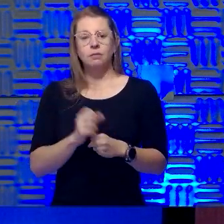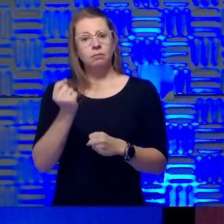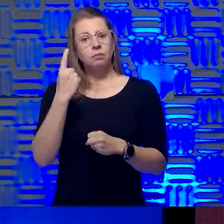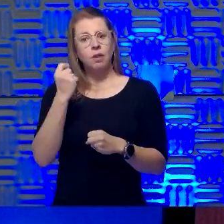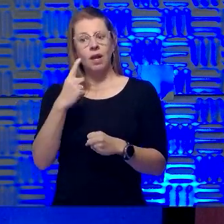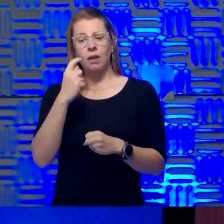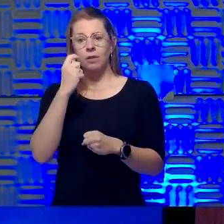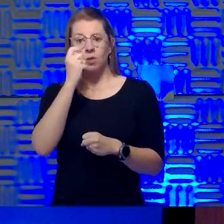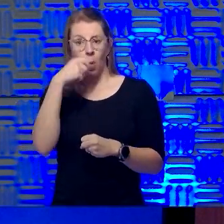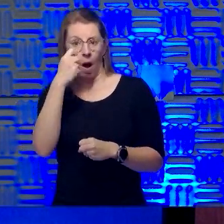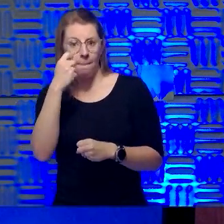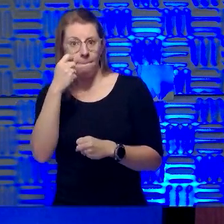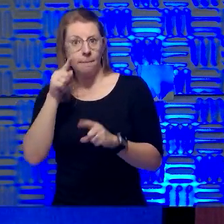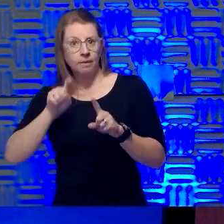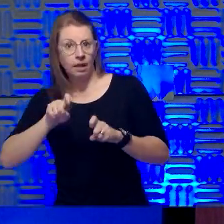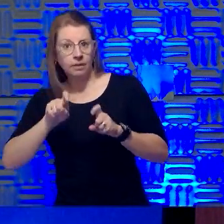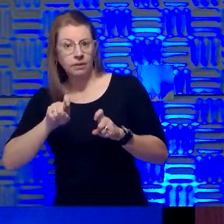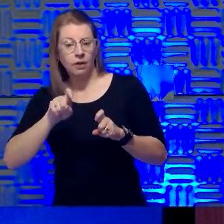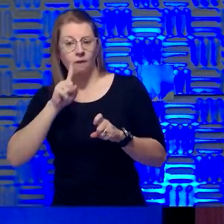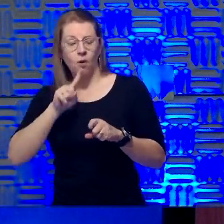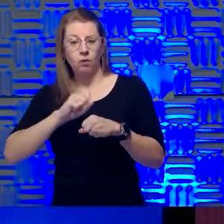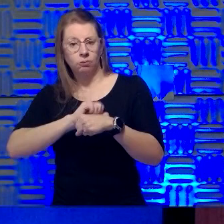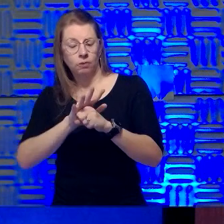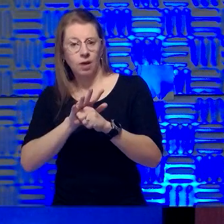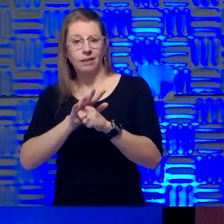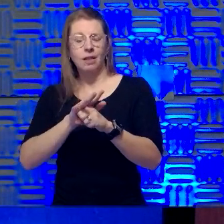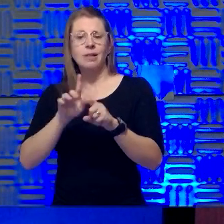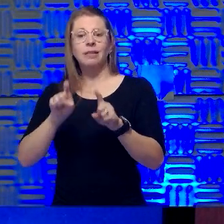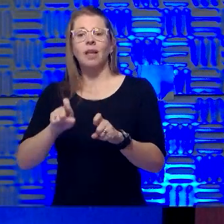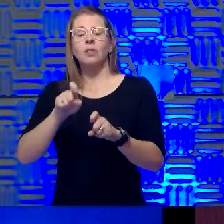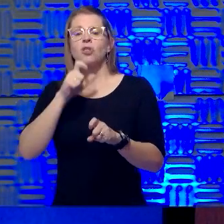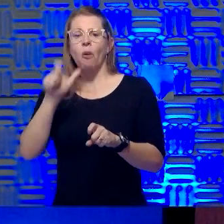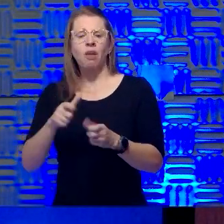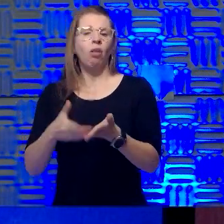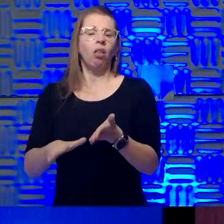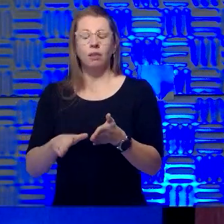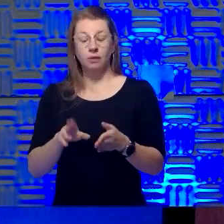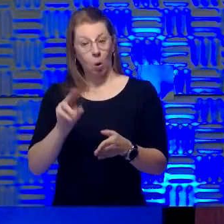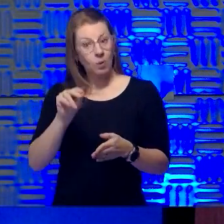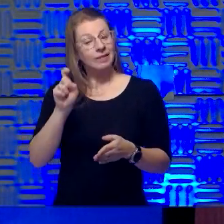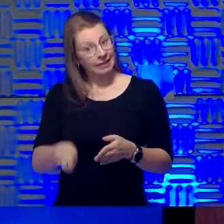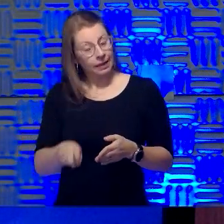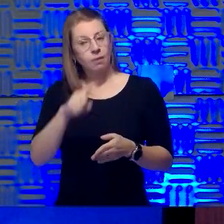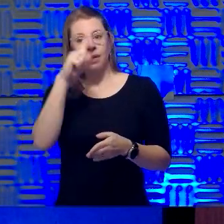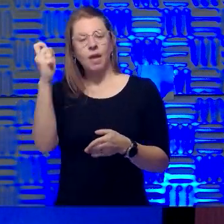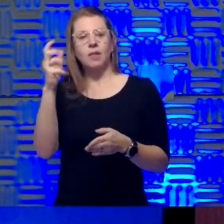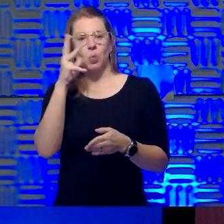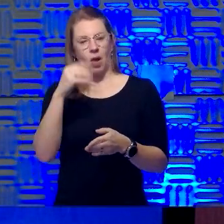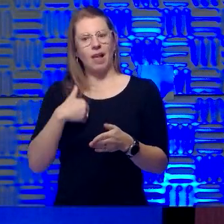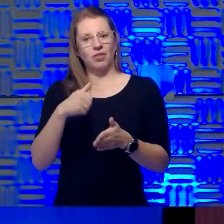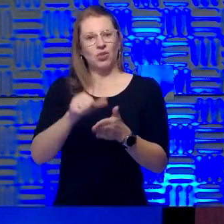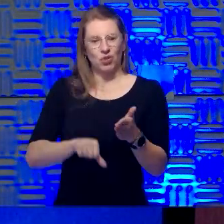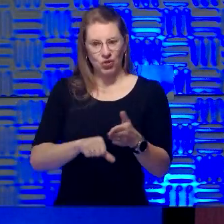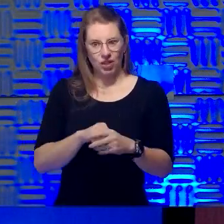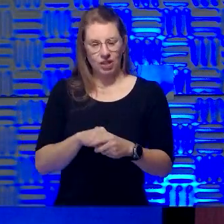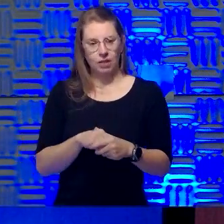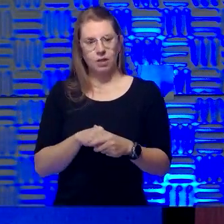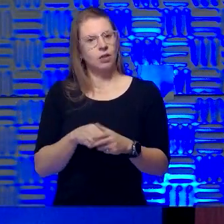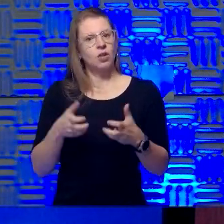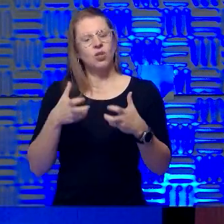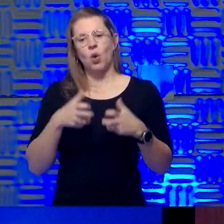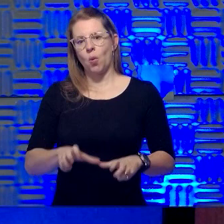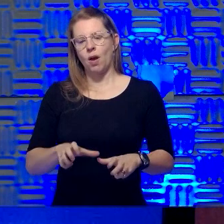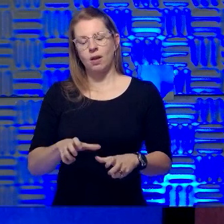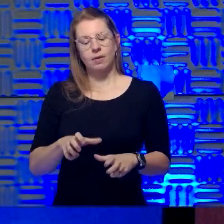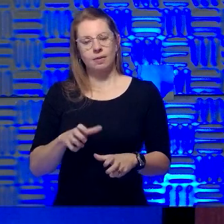think, gosh, I don't need to be tested. Wrong answer. The reality is you do need to be tested because you're going to have surgery and you don't want to have a